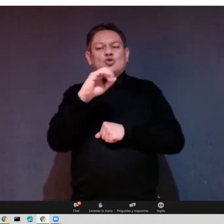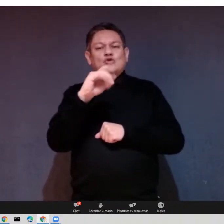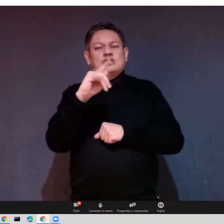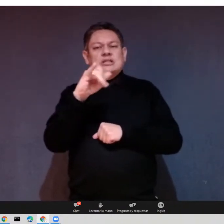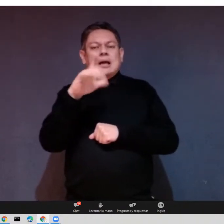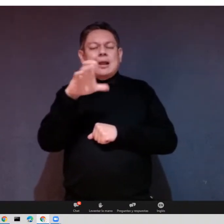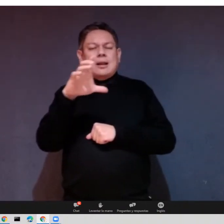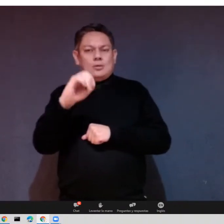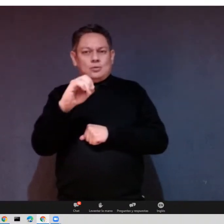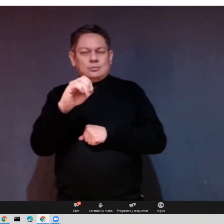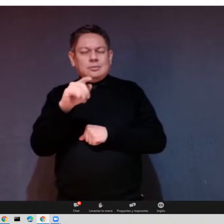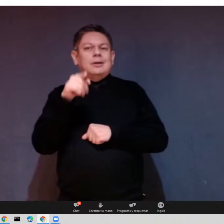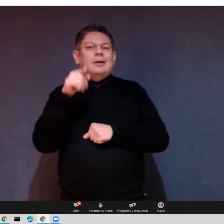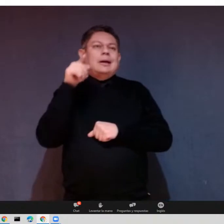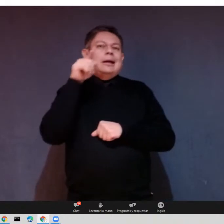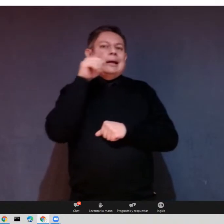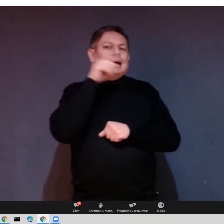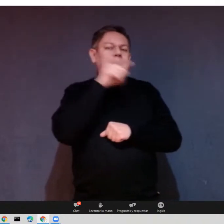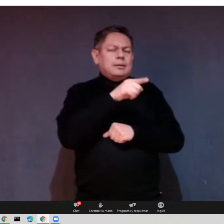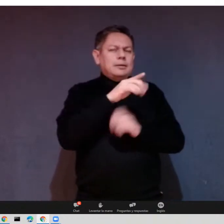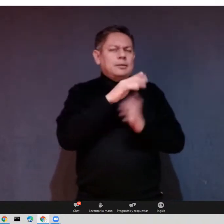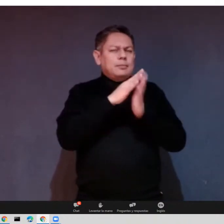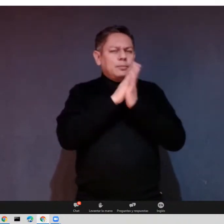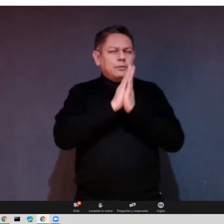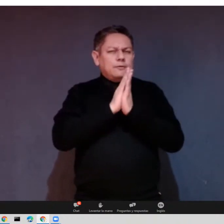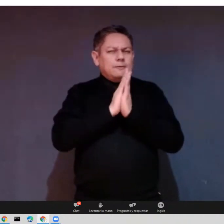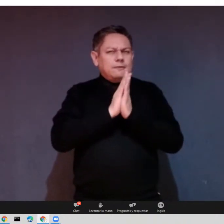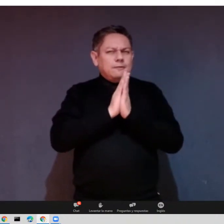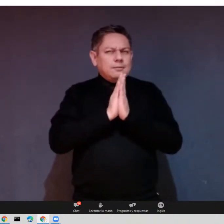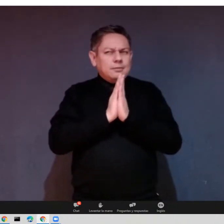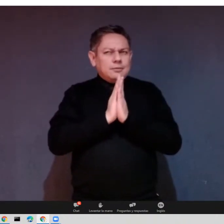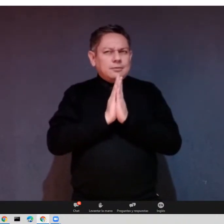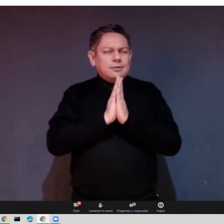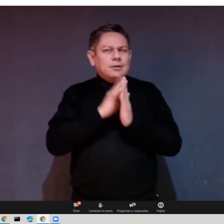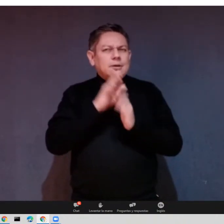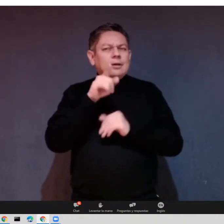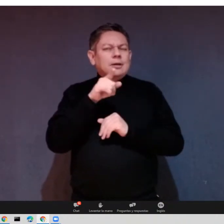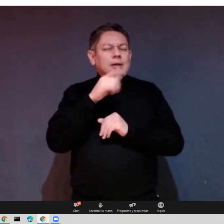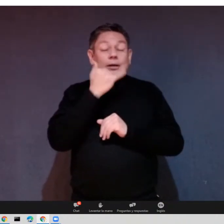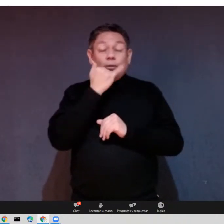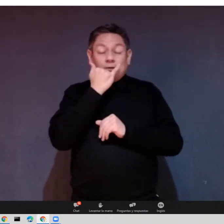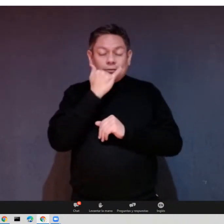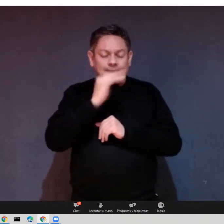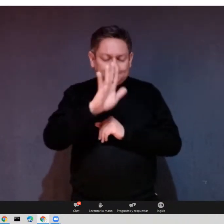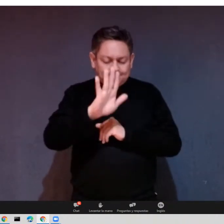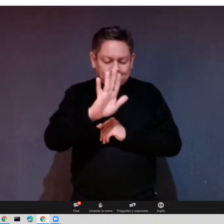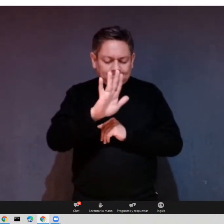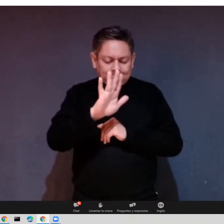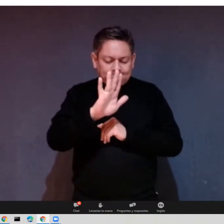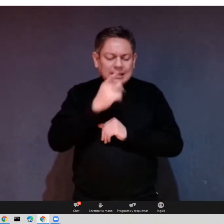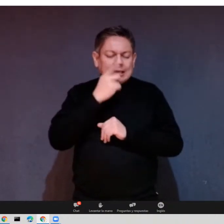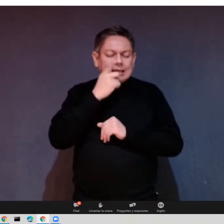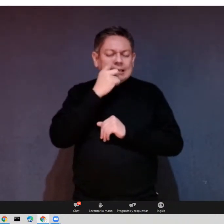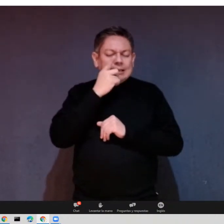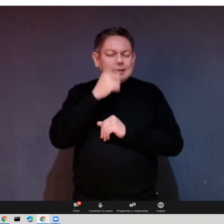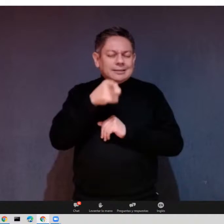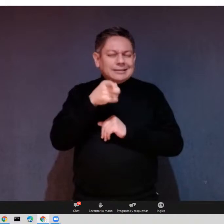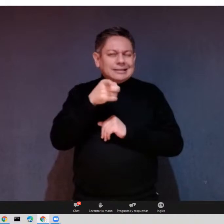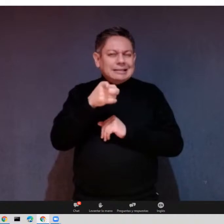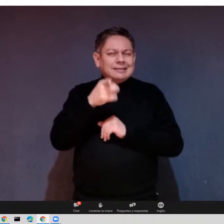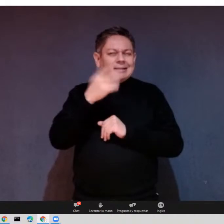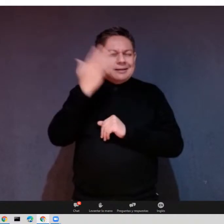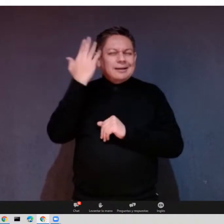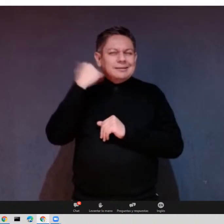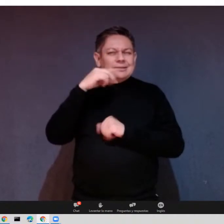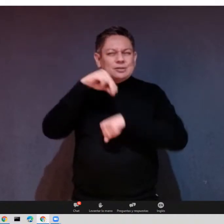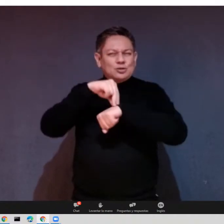Simitro Rojas, who is the head of the medical school at Xochicalco campus in Ensenada. I remember